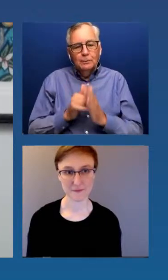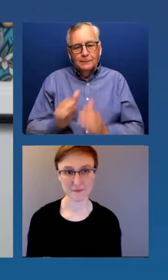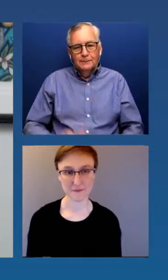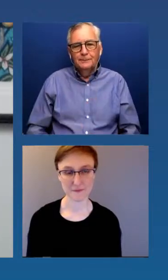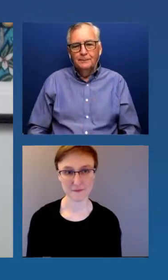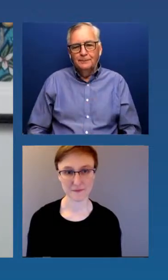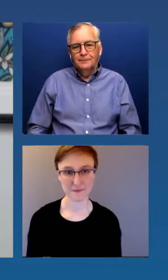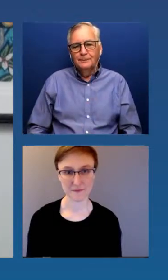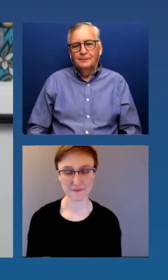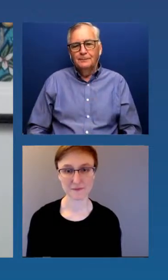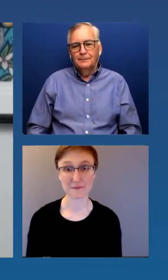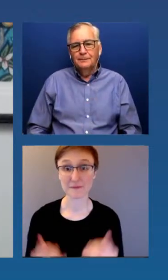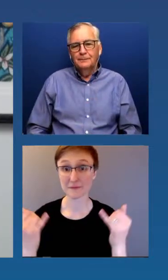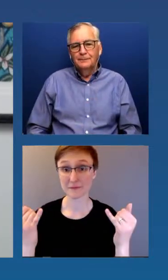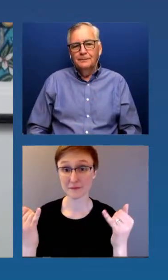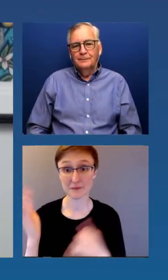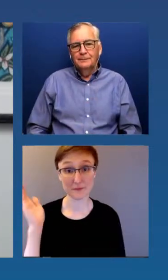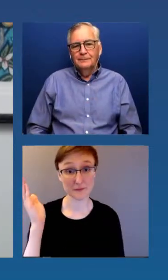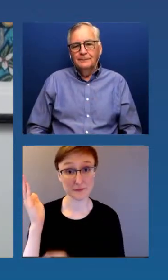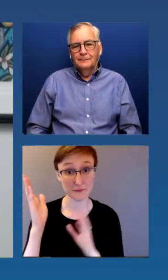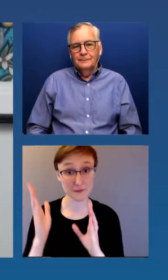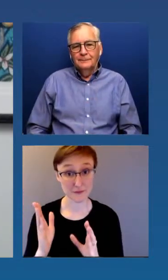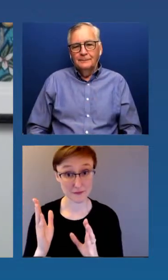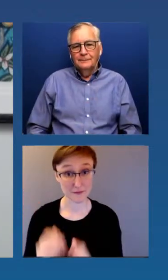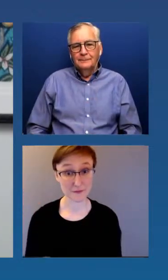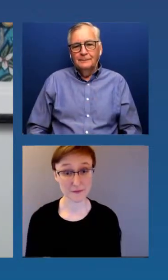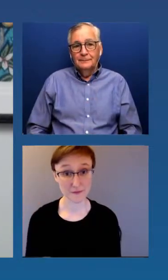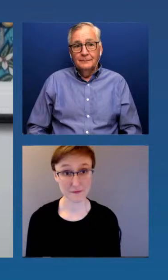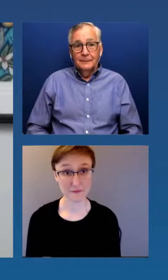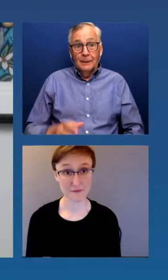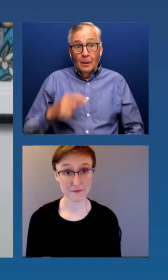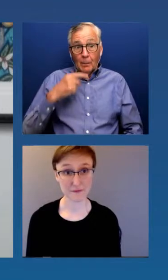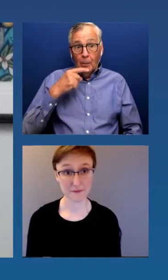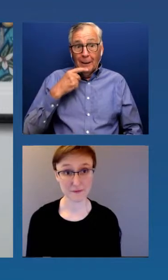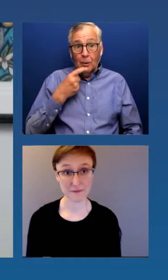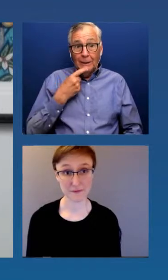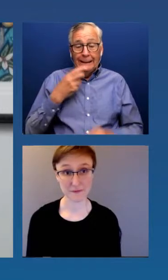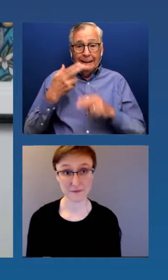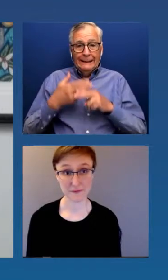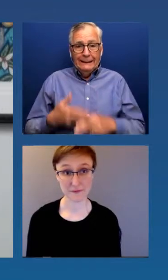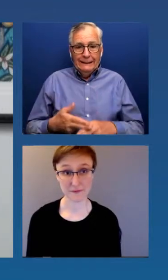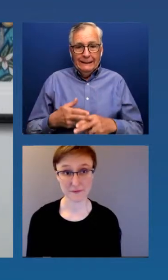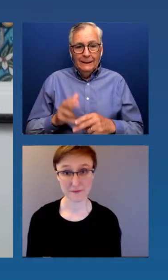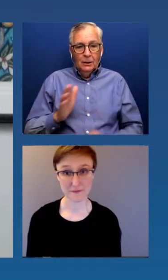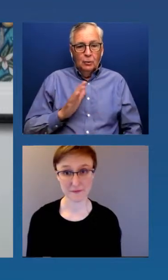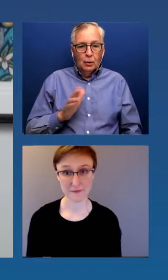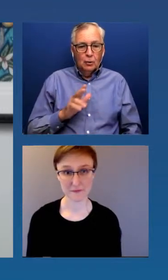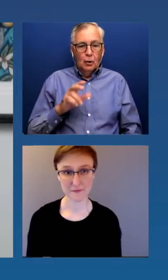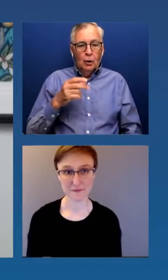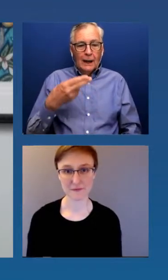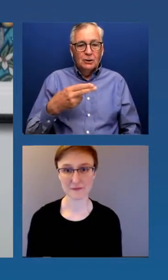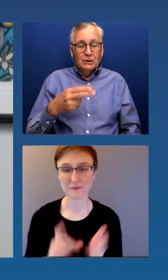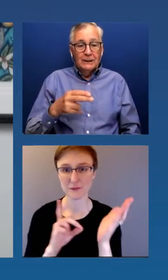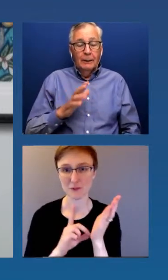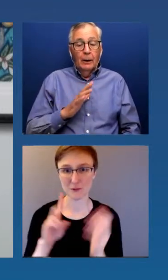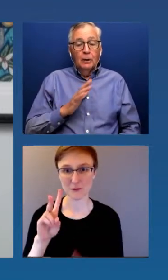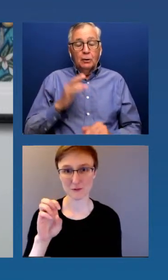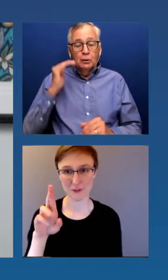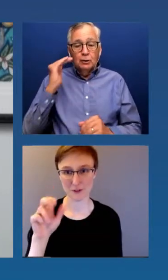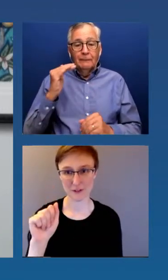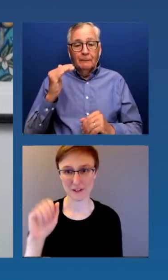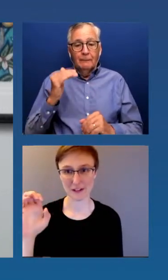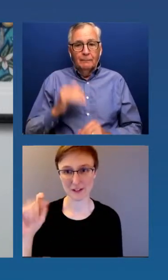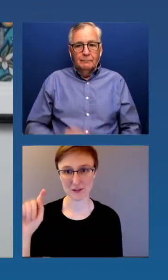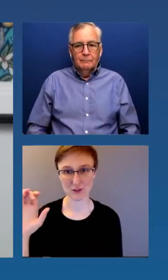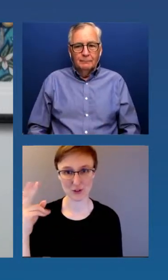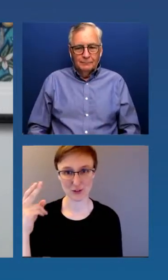hearing remarks from les porte-paroles avec nous aujourd'hui sont Dr. Vera Etches, Chief Medical Officer of Health with Ottawa